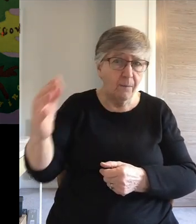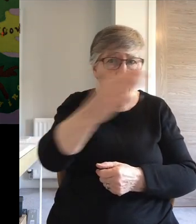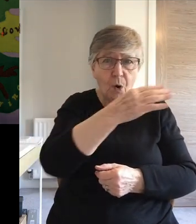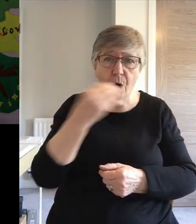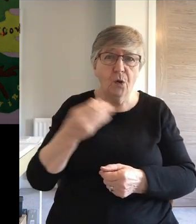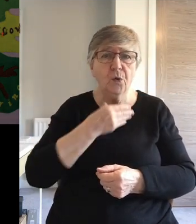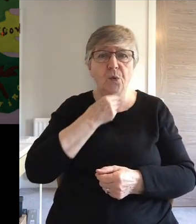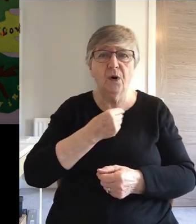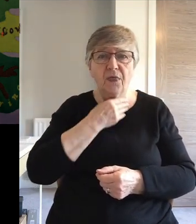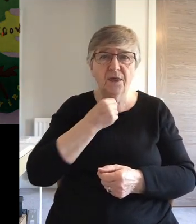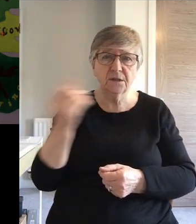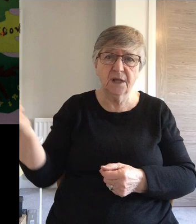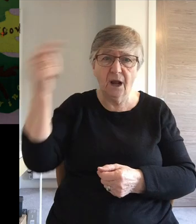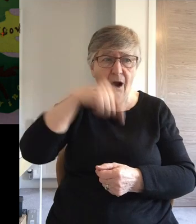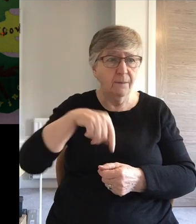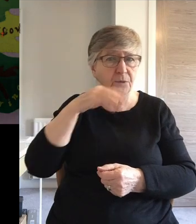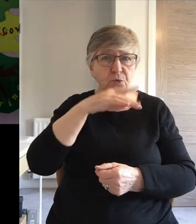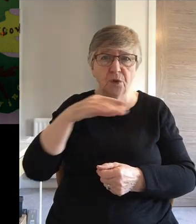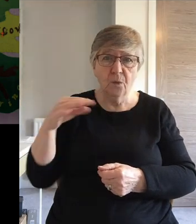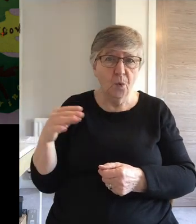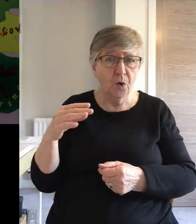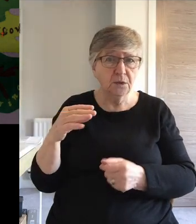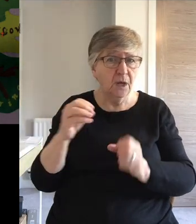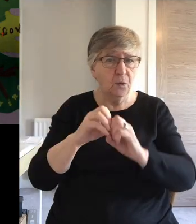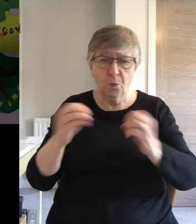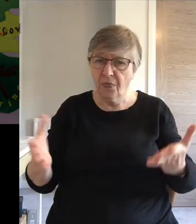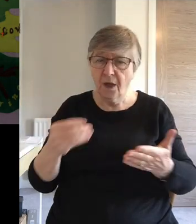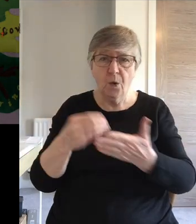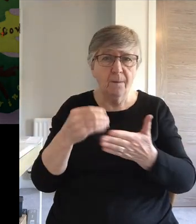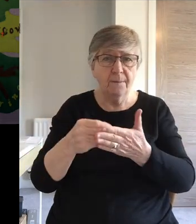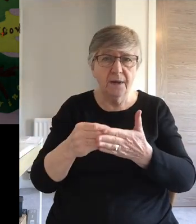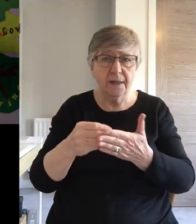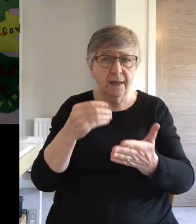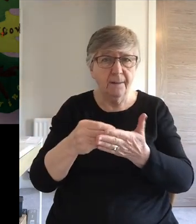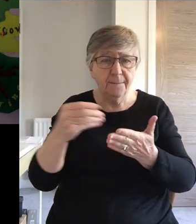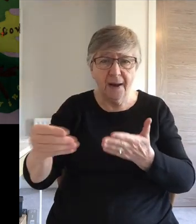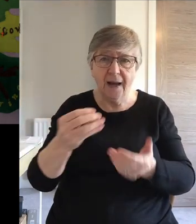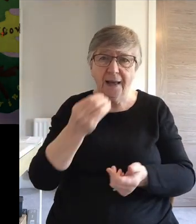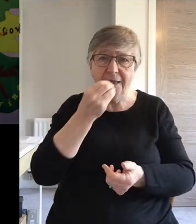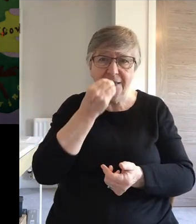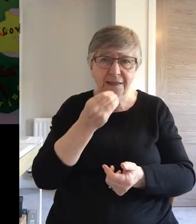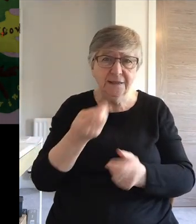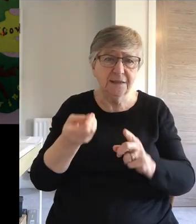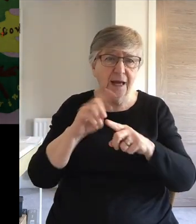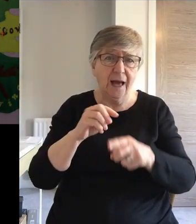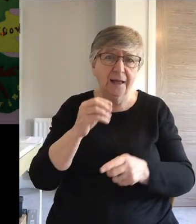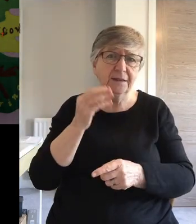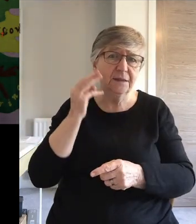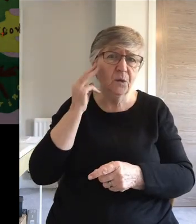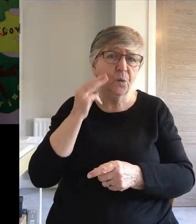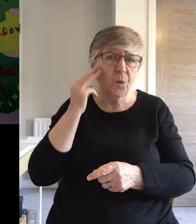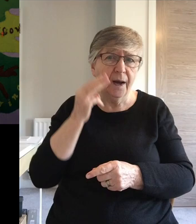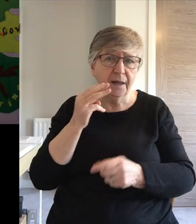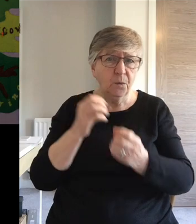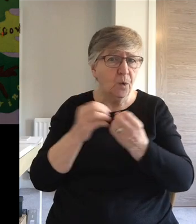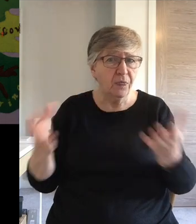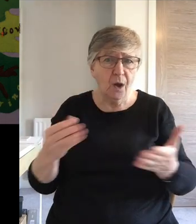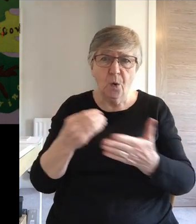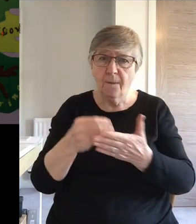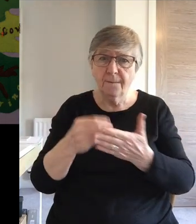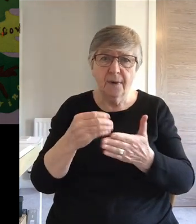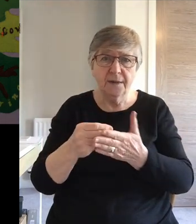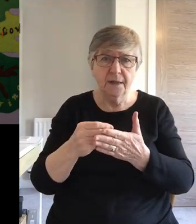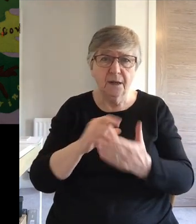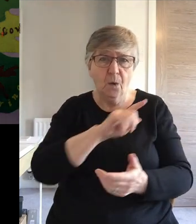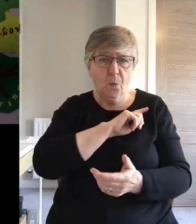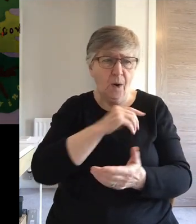all you who are thirsty, come to the waters, you have no money, come and buy and eat. Come and buy wine and milk without money and